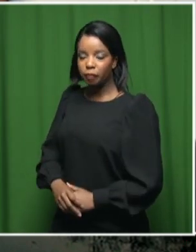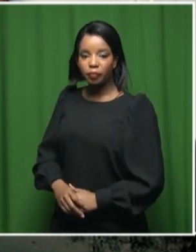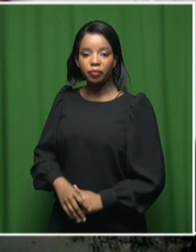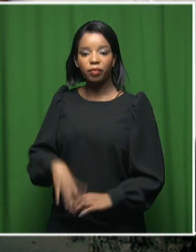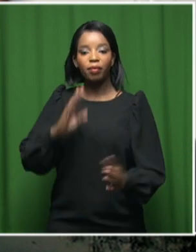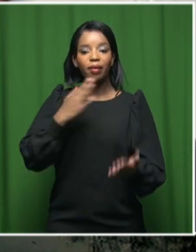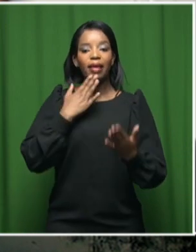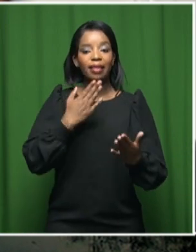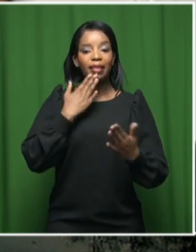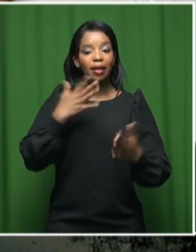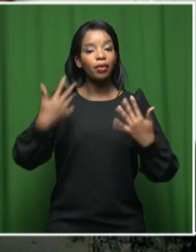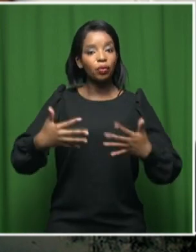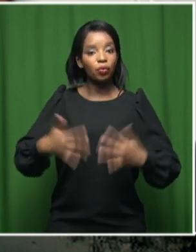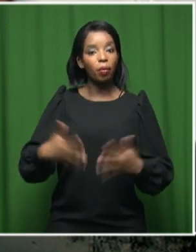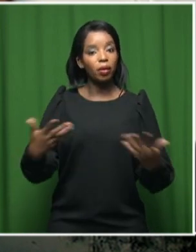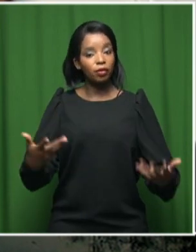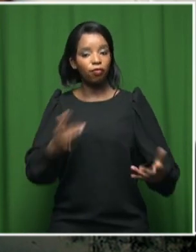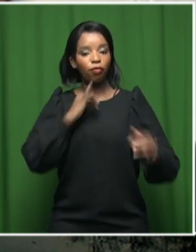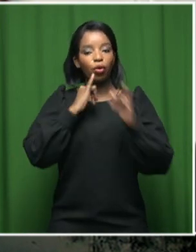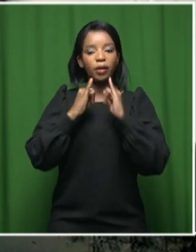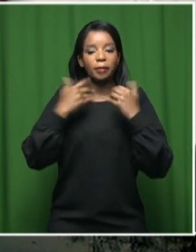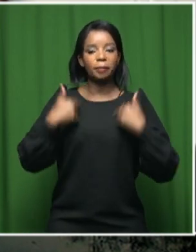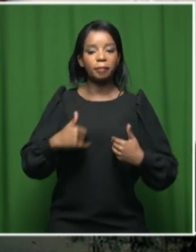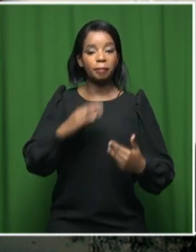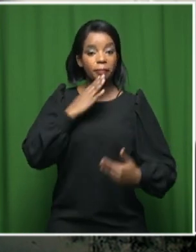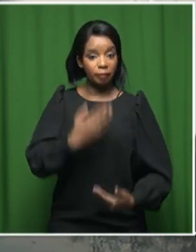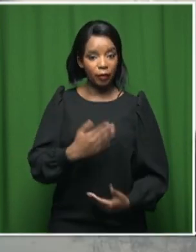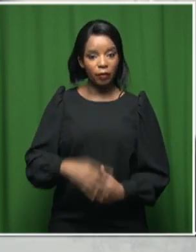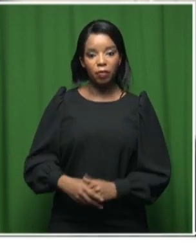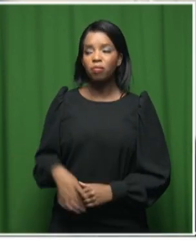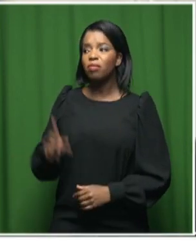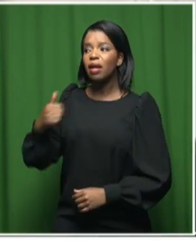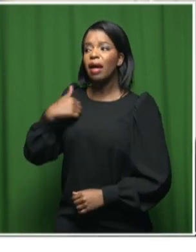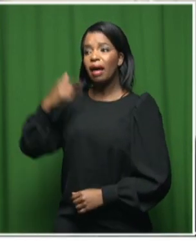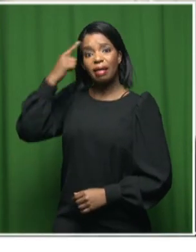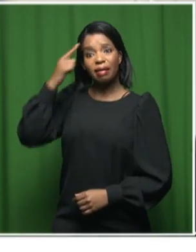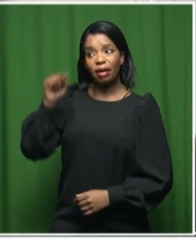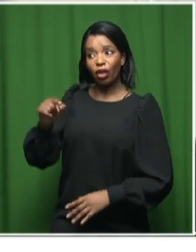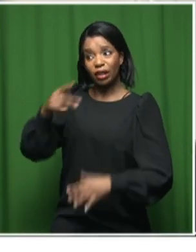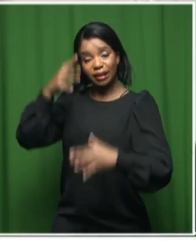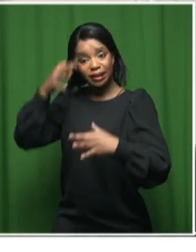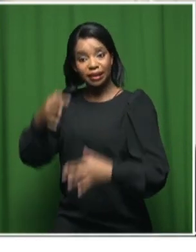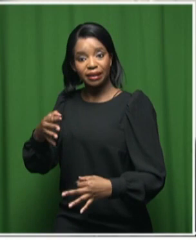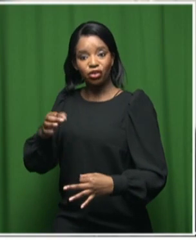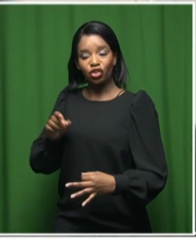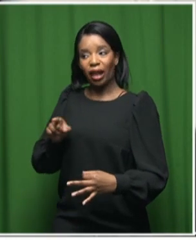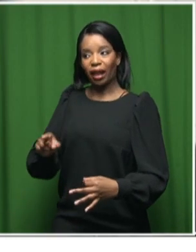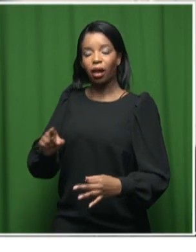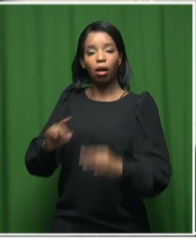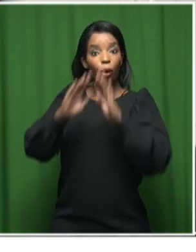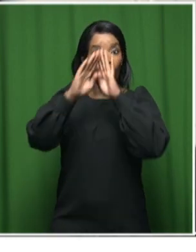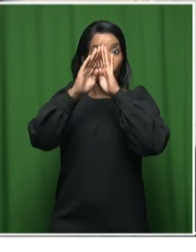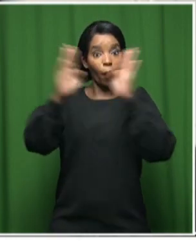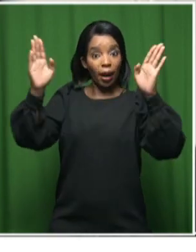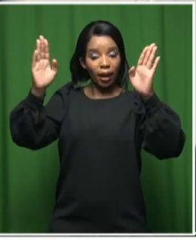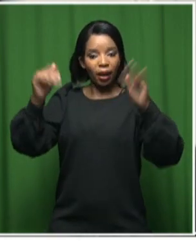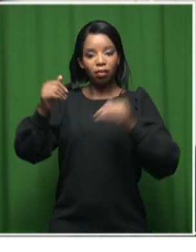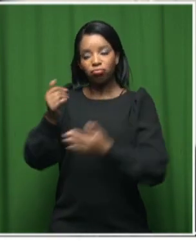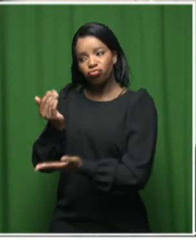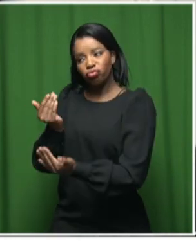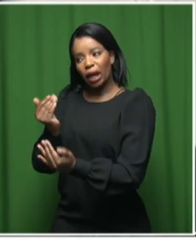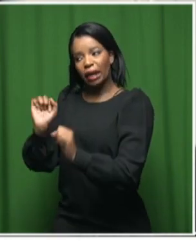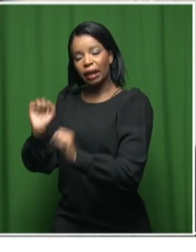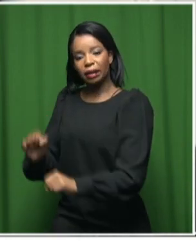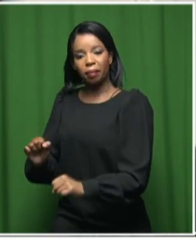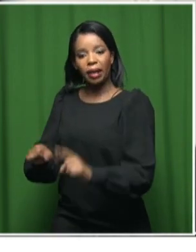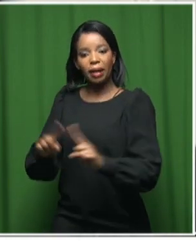Thank you. Thank you for having me. Thank you to your viewers. I suppose this decision was widely expected, but I